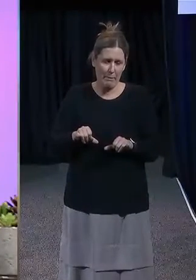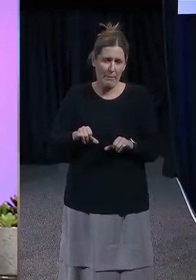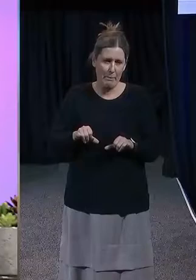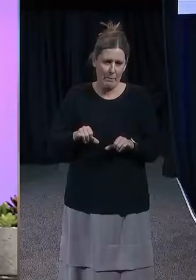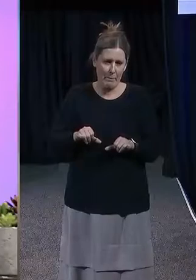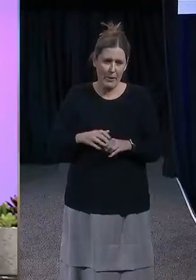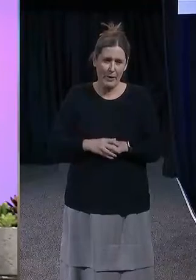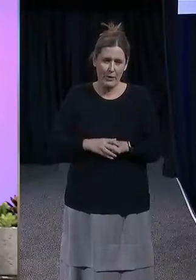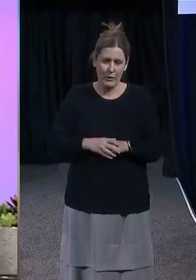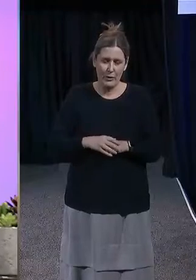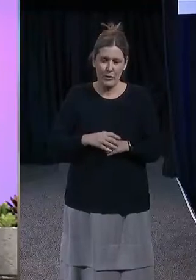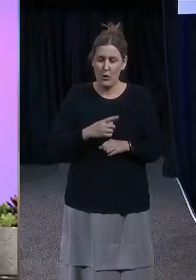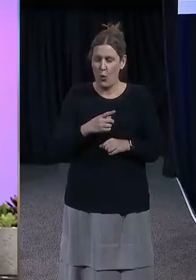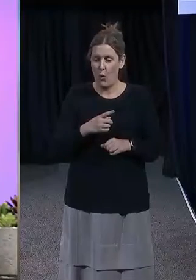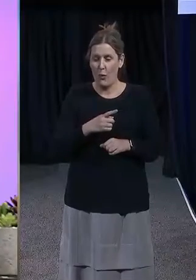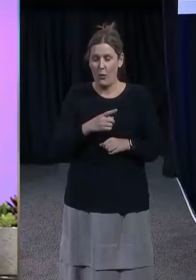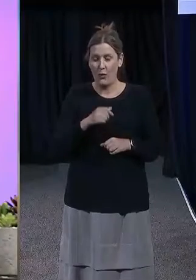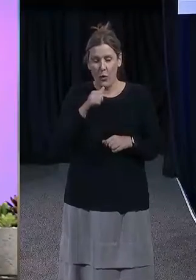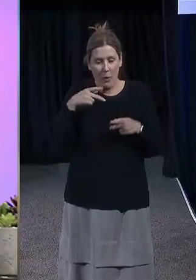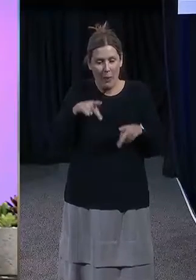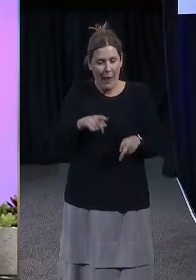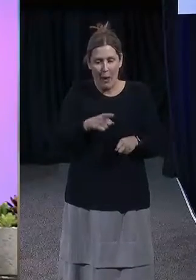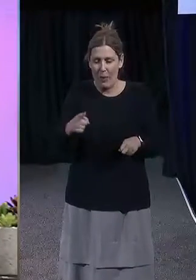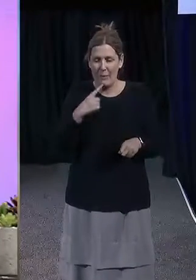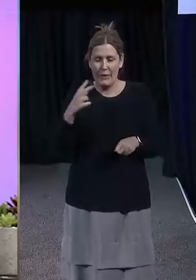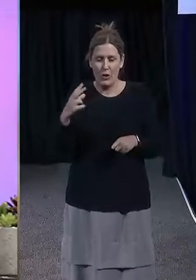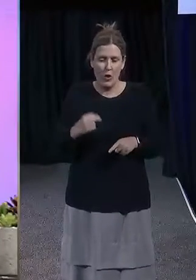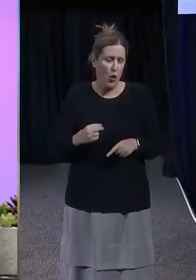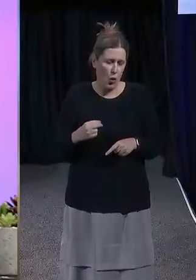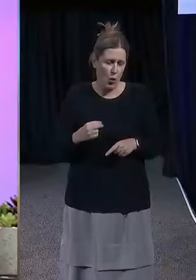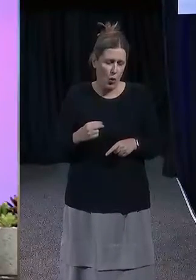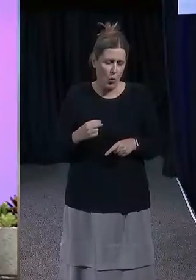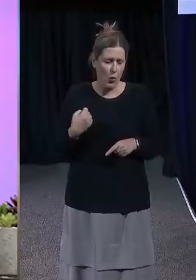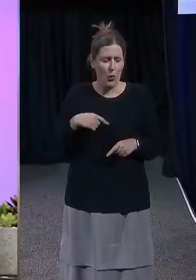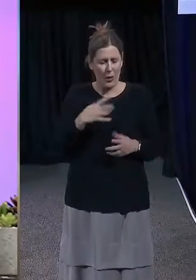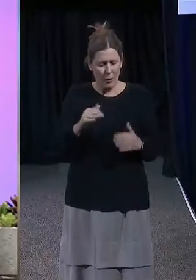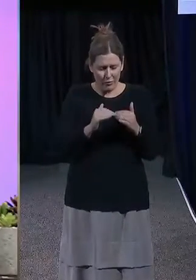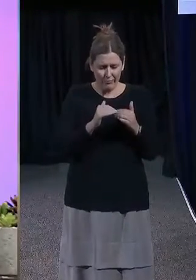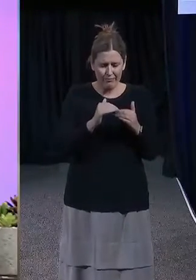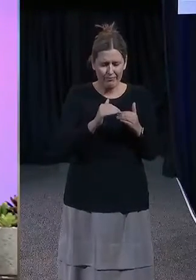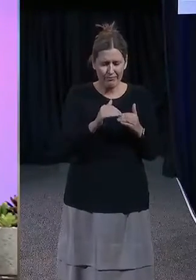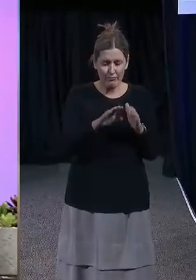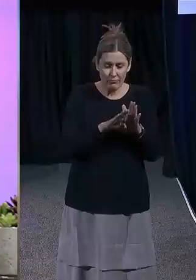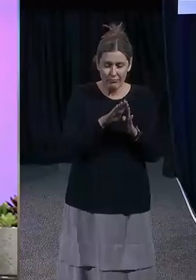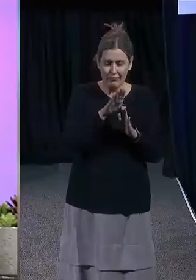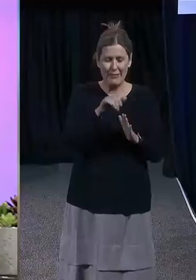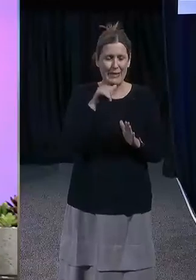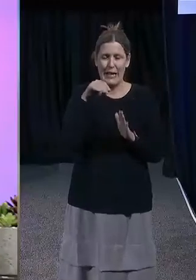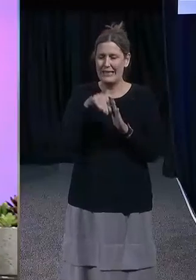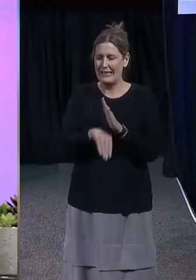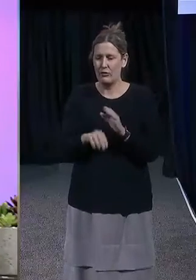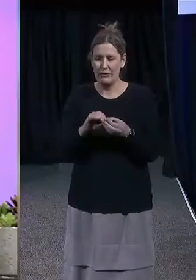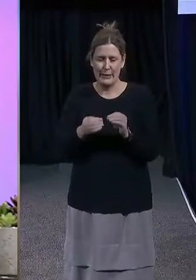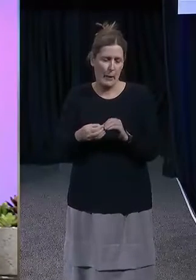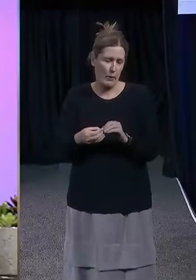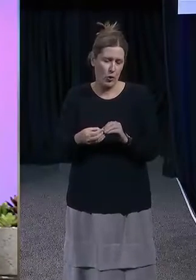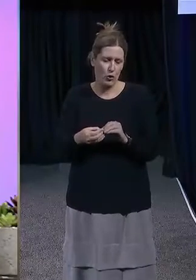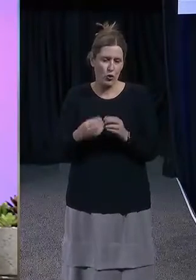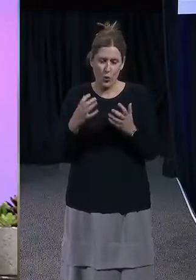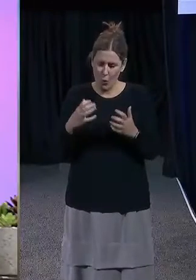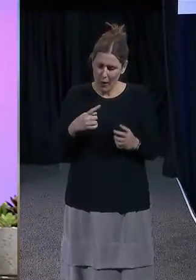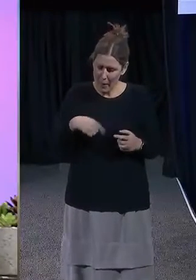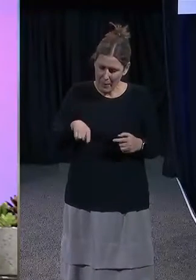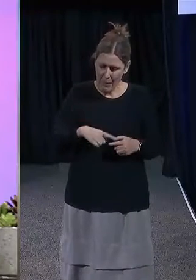the answer can never be no, or we can never see a decrease because so many people are applying who